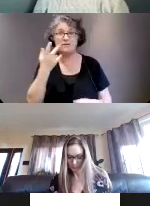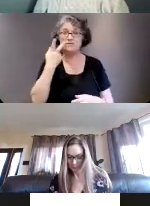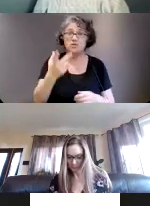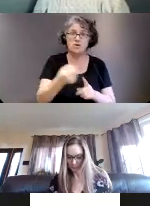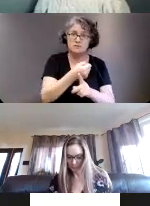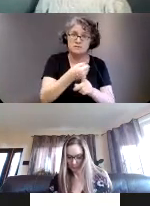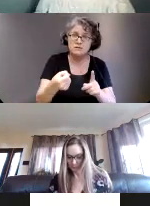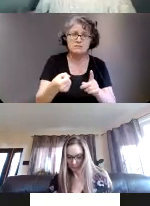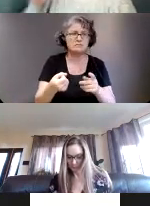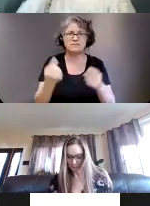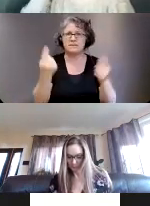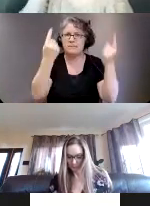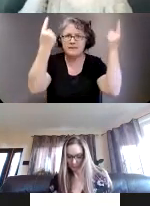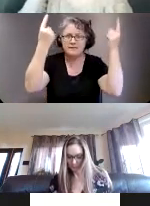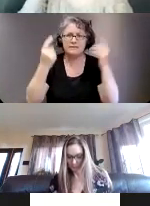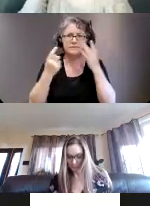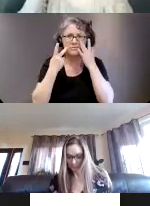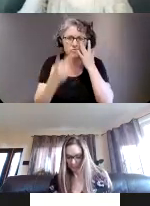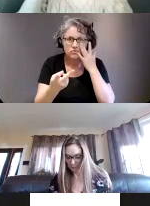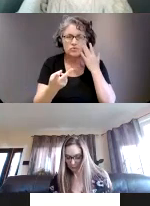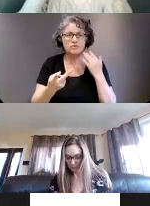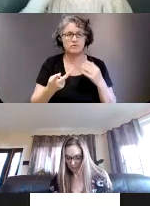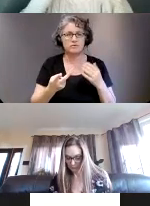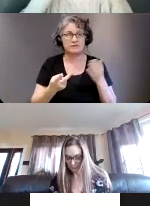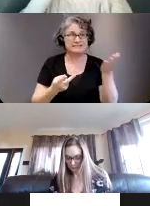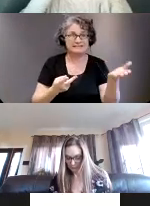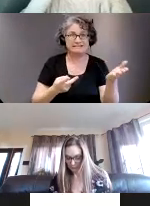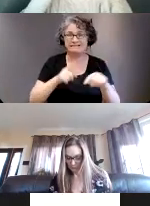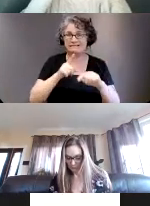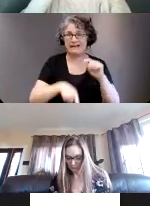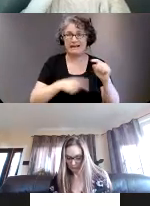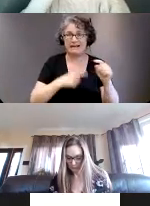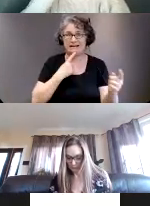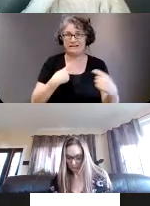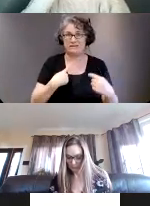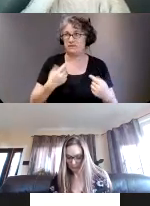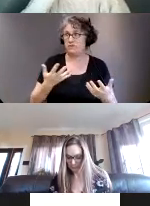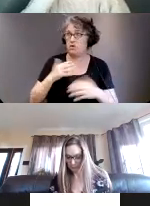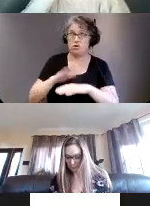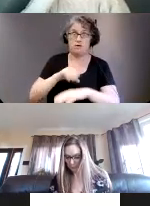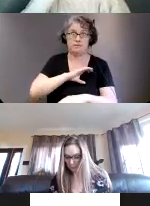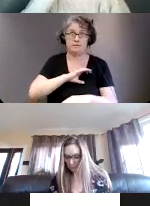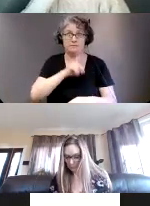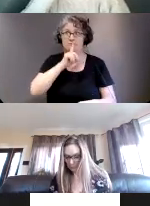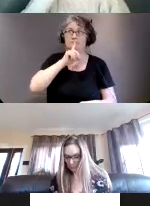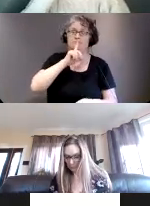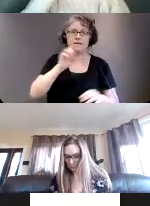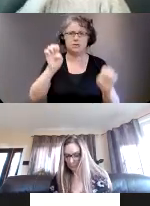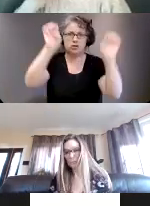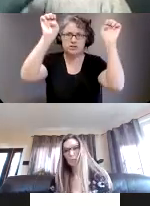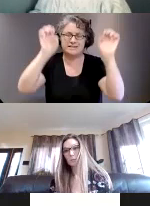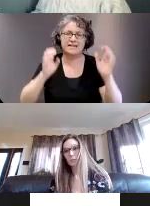community and you're not able to, that person can't say whether or not they want authorities contacted, it's an emergency